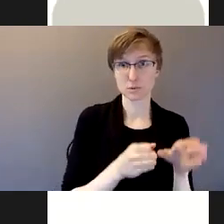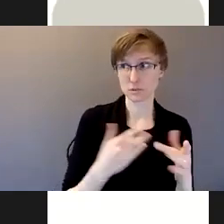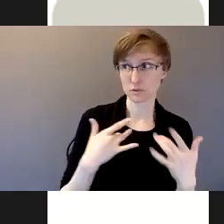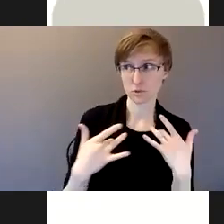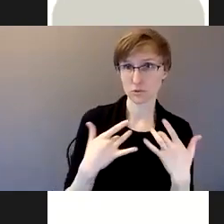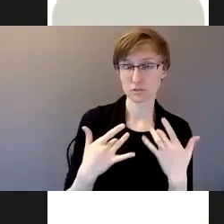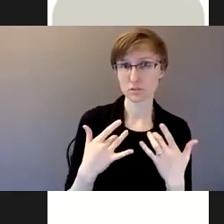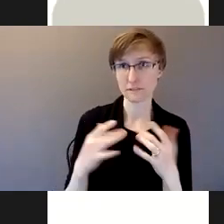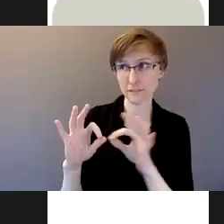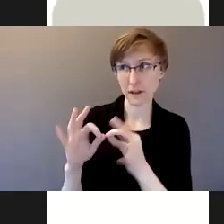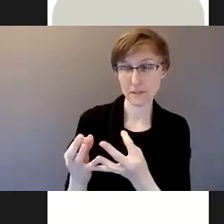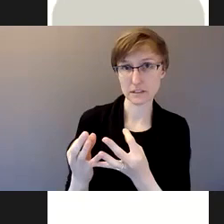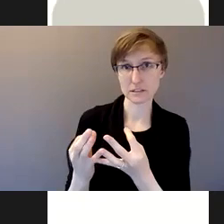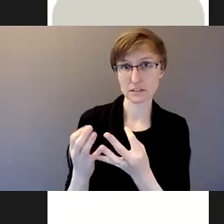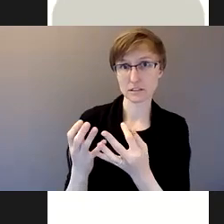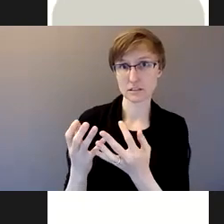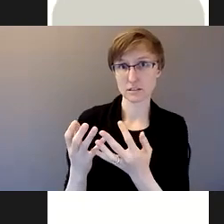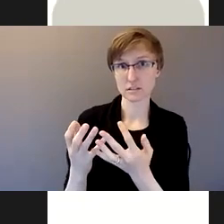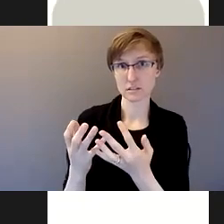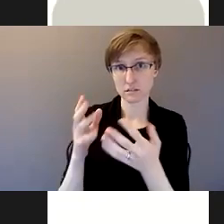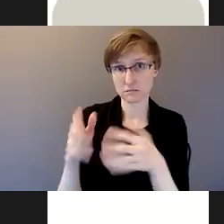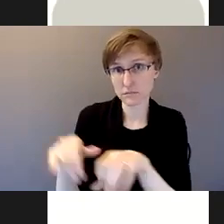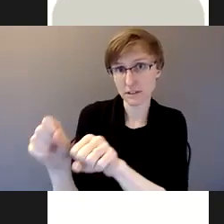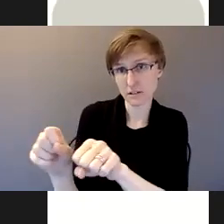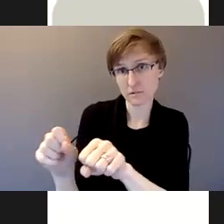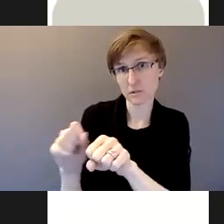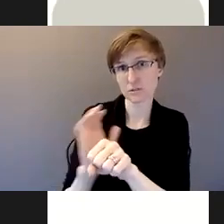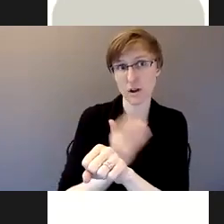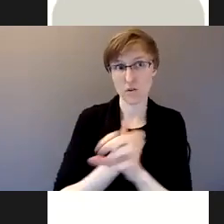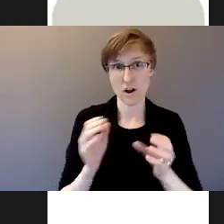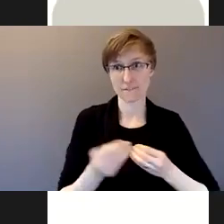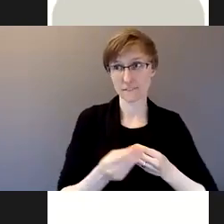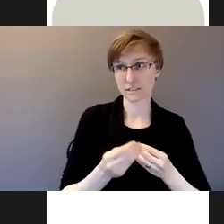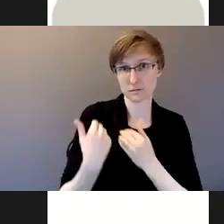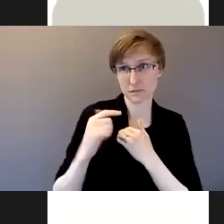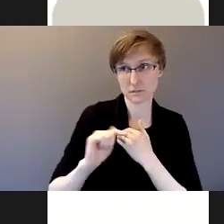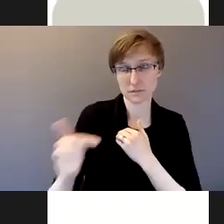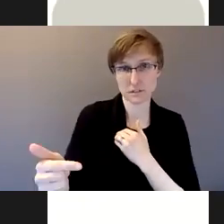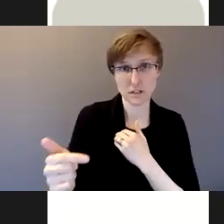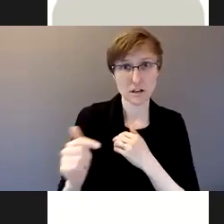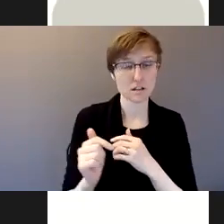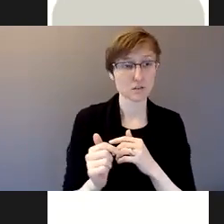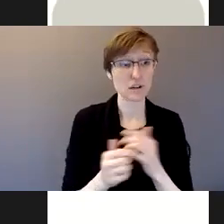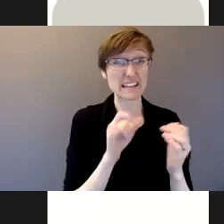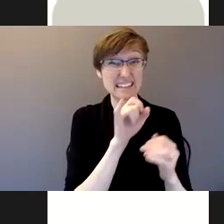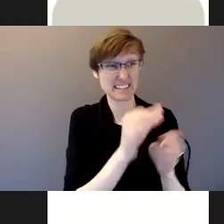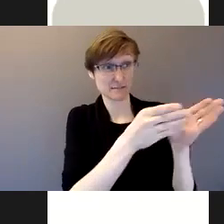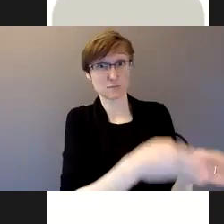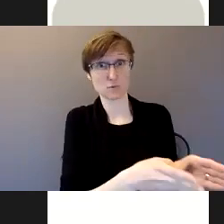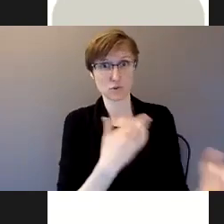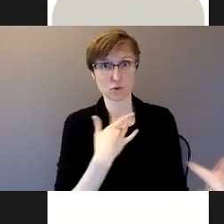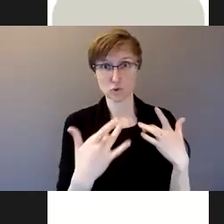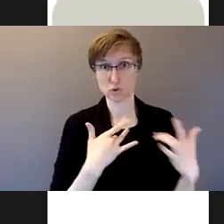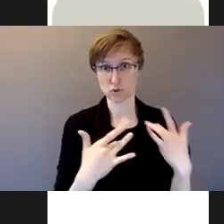it's important that our office be notified about that. And of course, if the person dies, we lose authority. We don't deal with their estate necessarily.